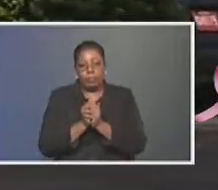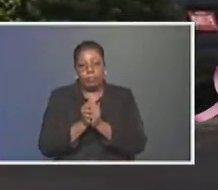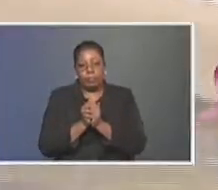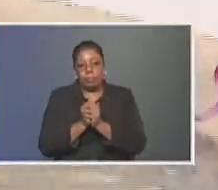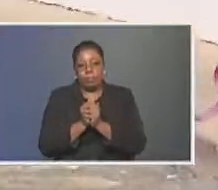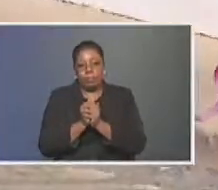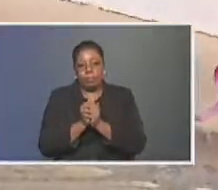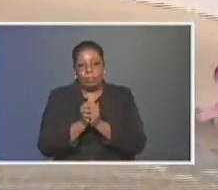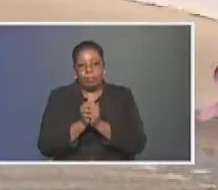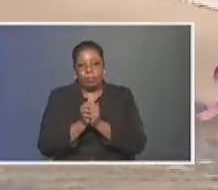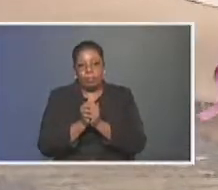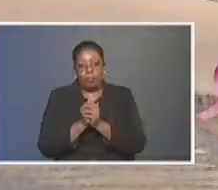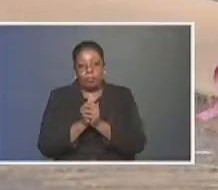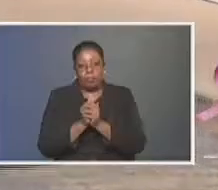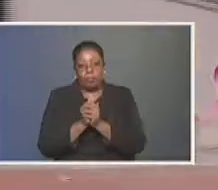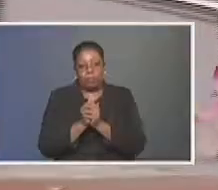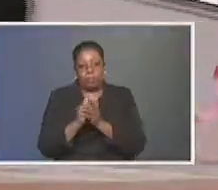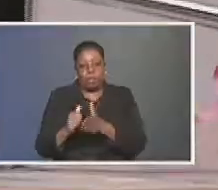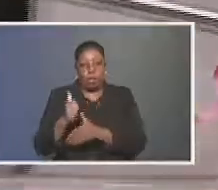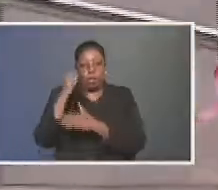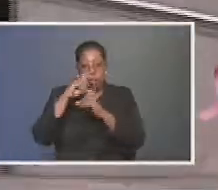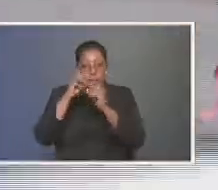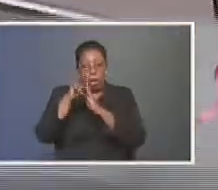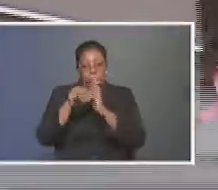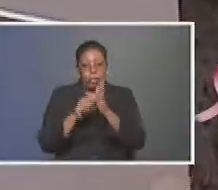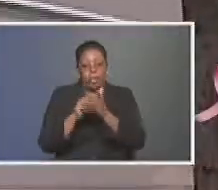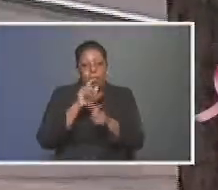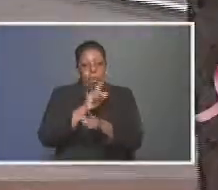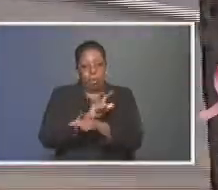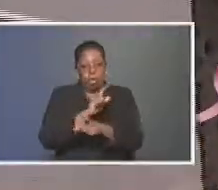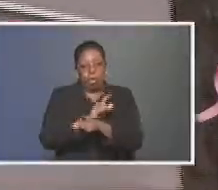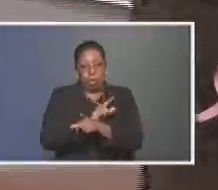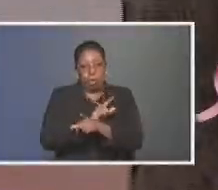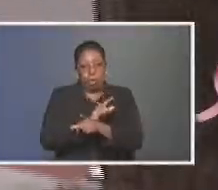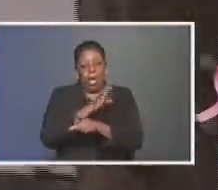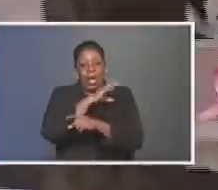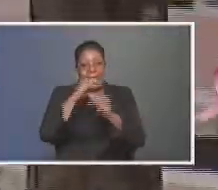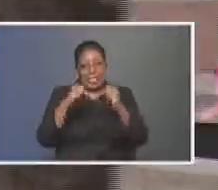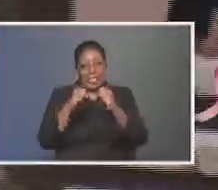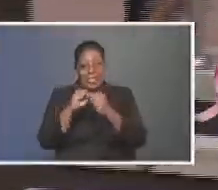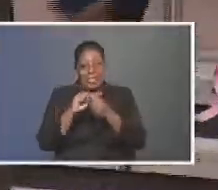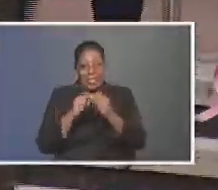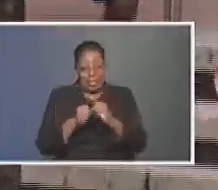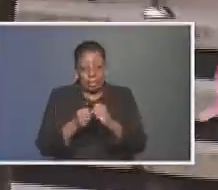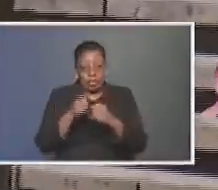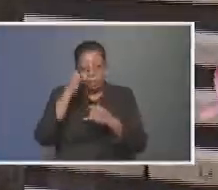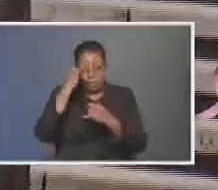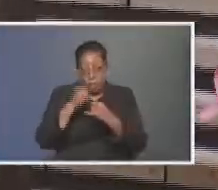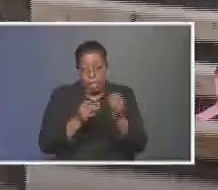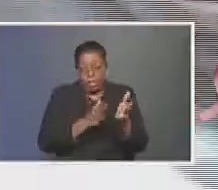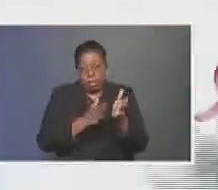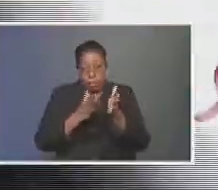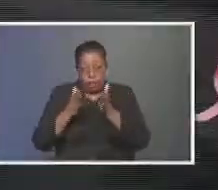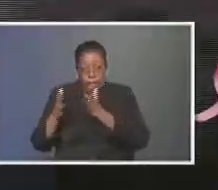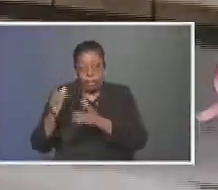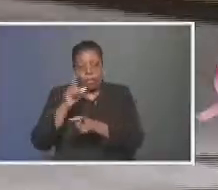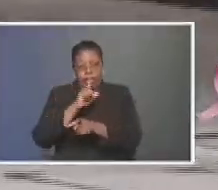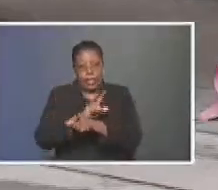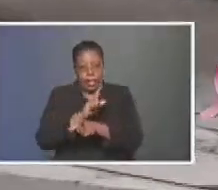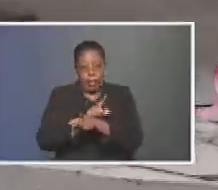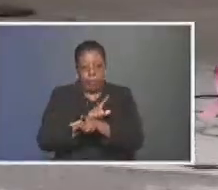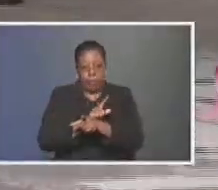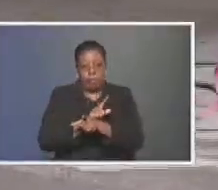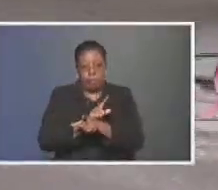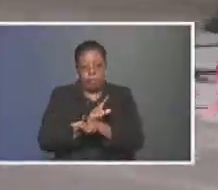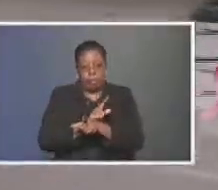News. Meantime, officials from the Department of Labor and the Department of Statistics in the process of finalizing plans for a labor force